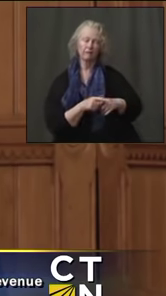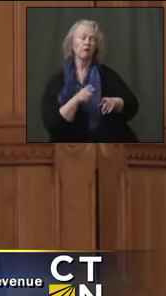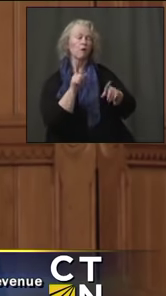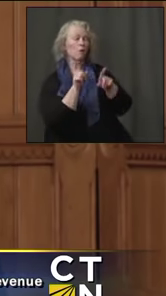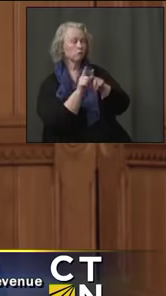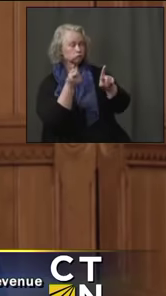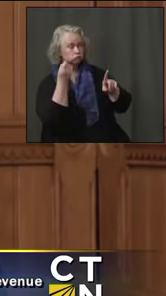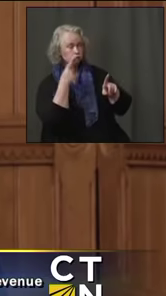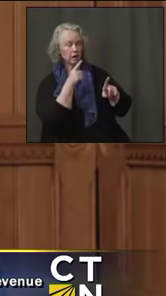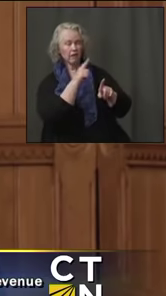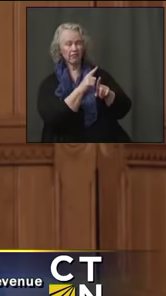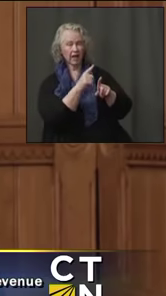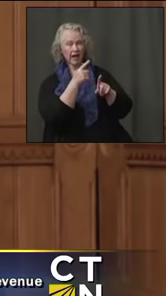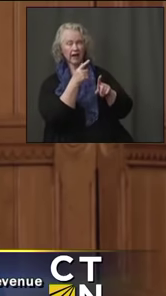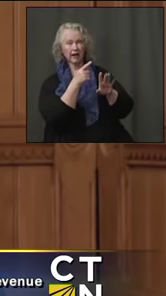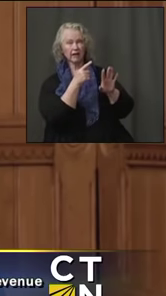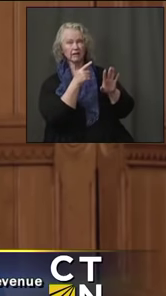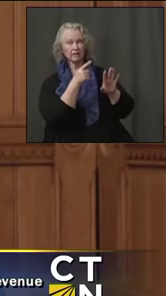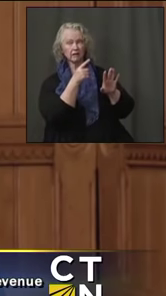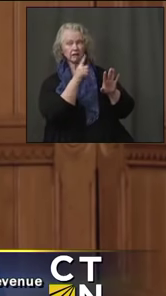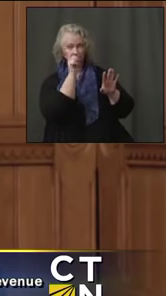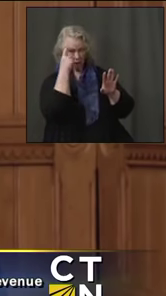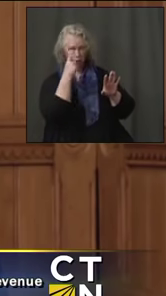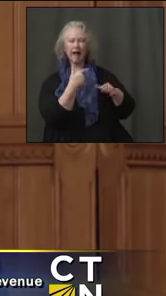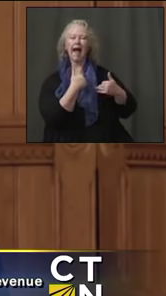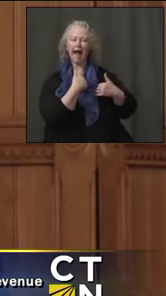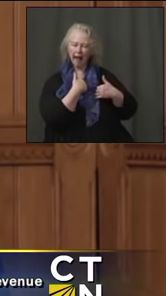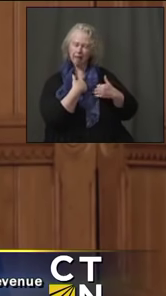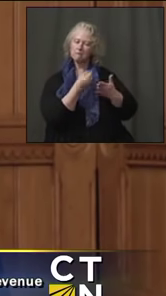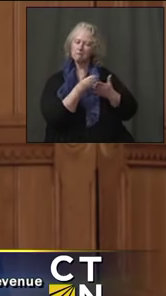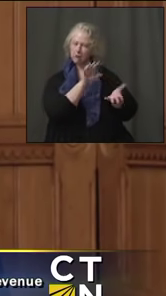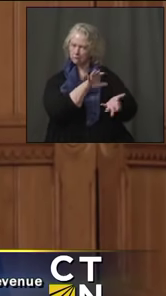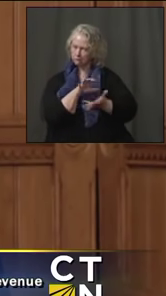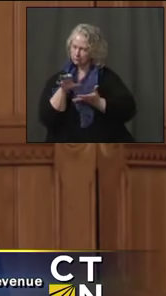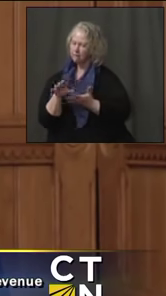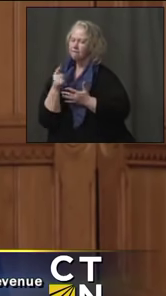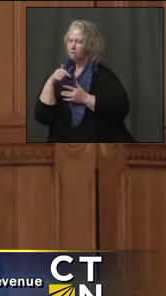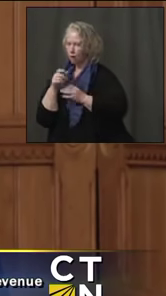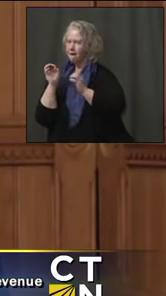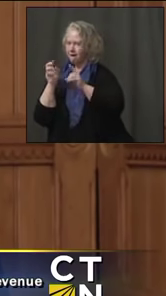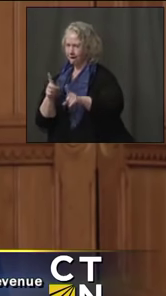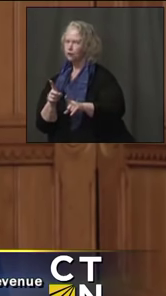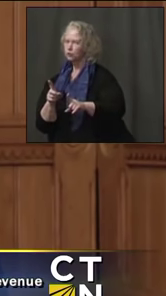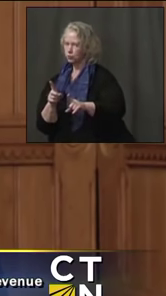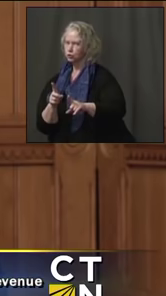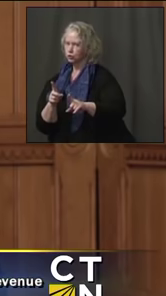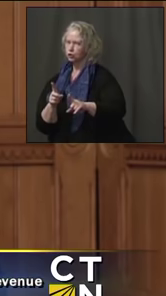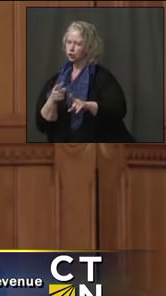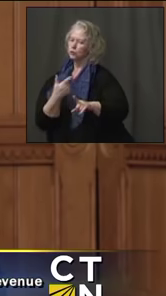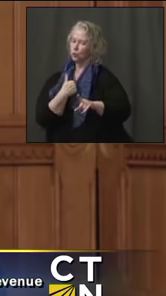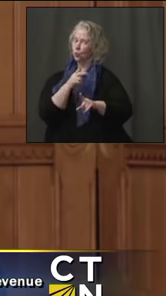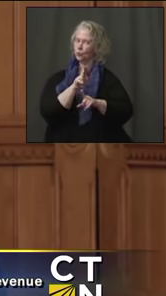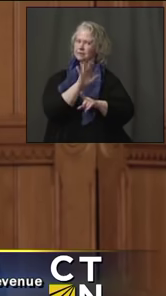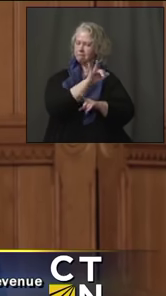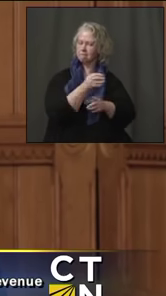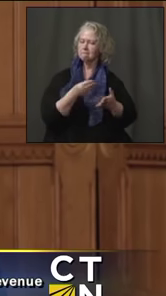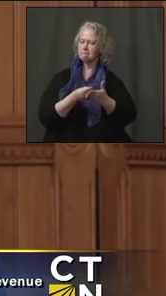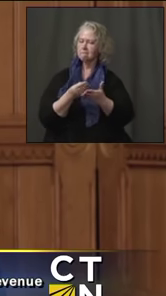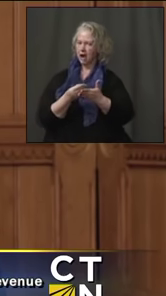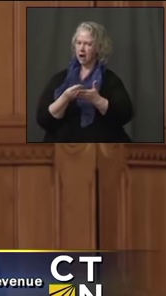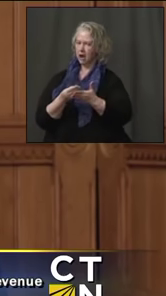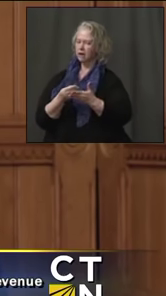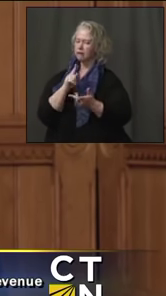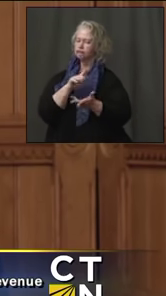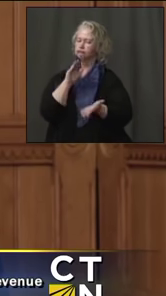federal government for education, so we would start with giving educational support through the K-12 Emergency Relief Fund that